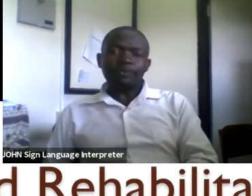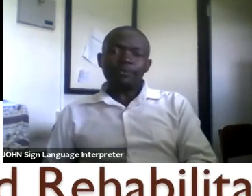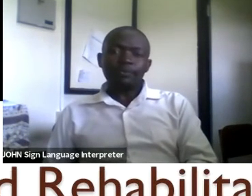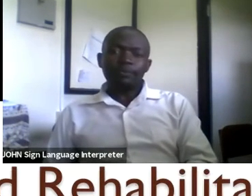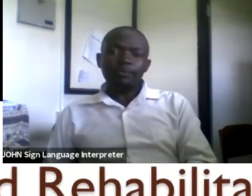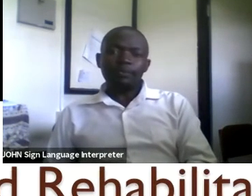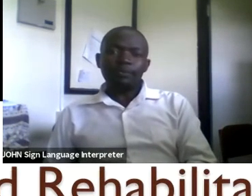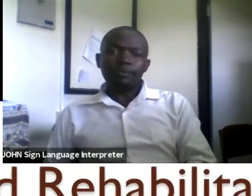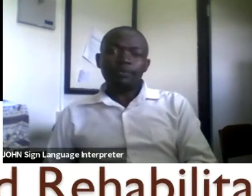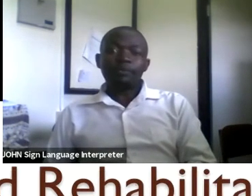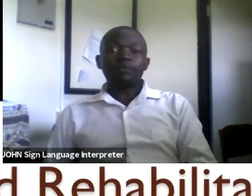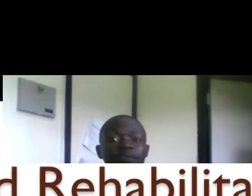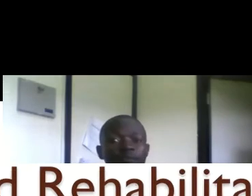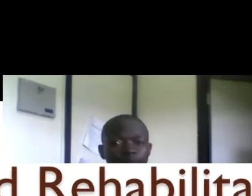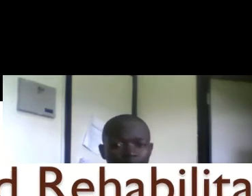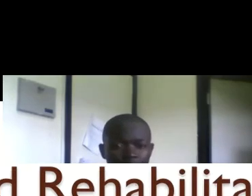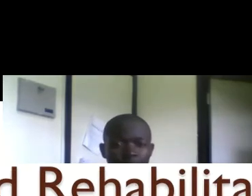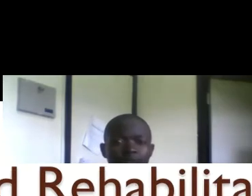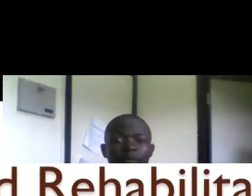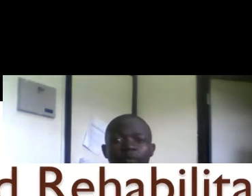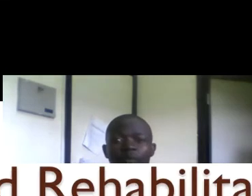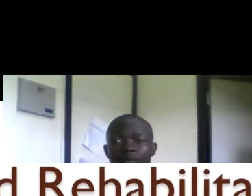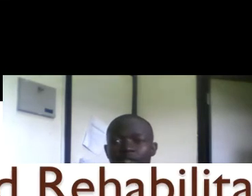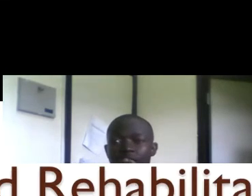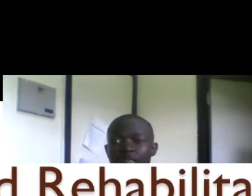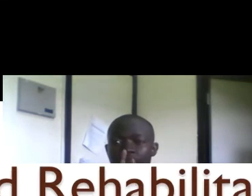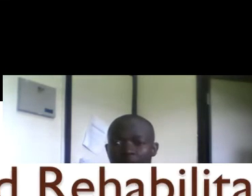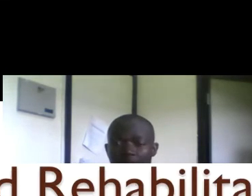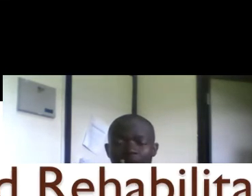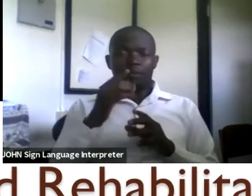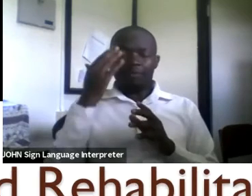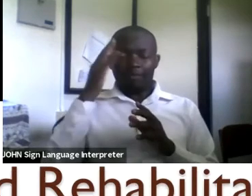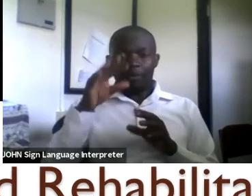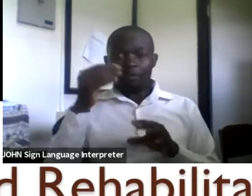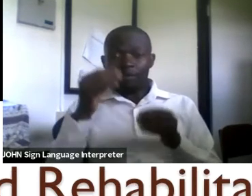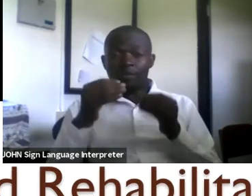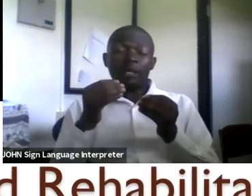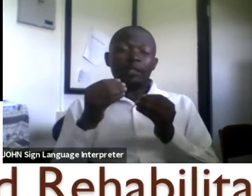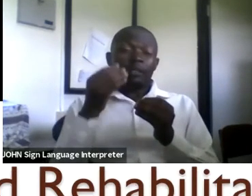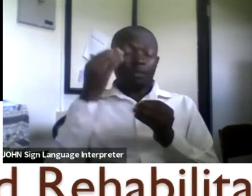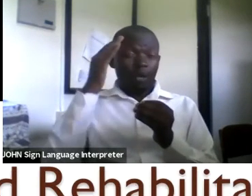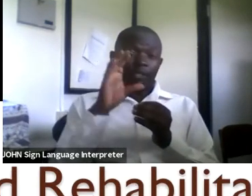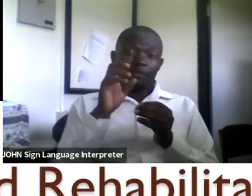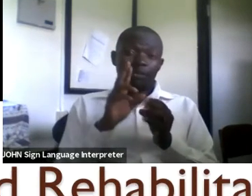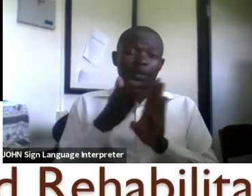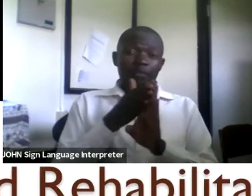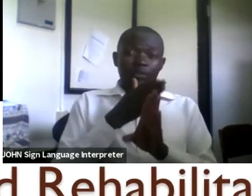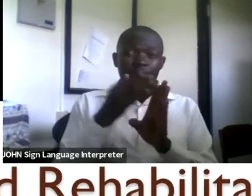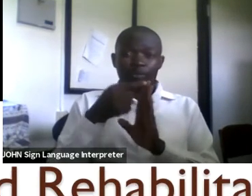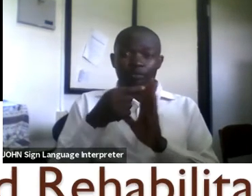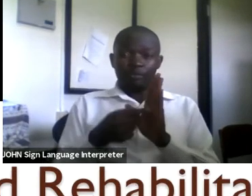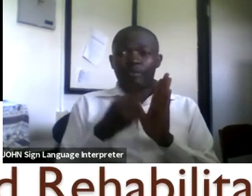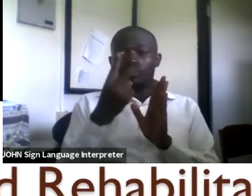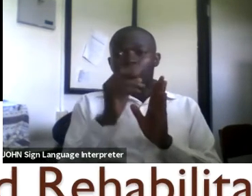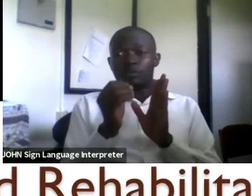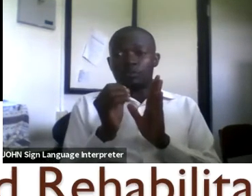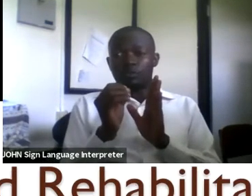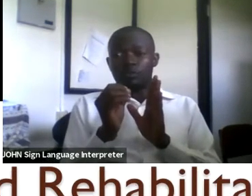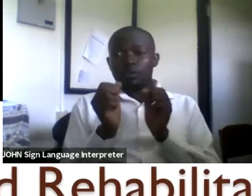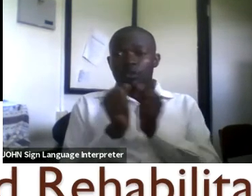In CBR, we have found that we all know that the CBR guidelines came up in 2010, though CBR has